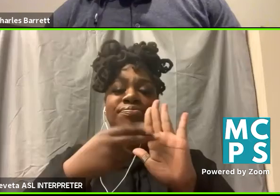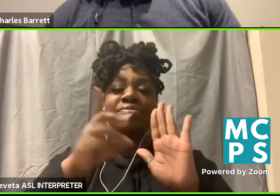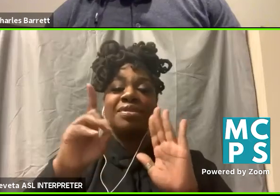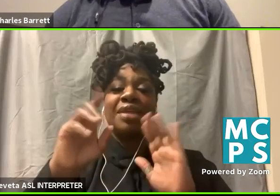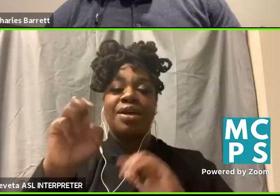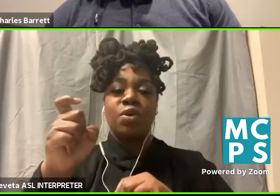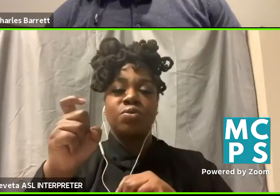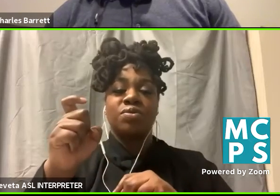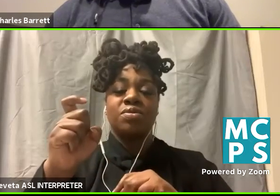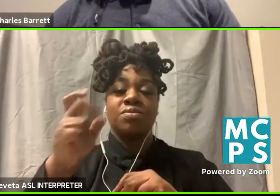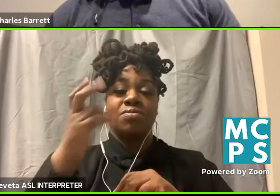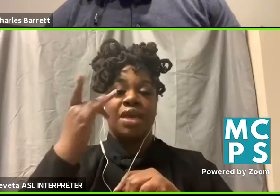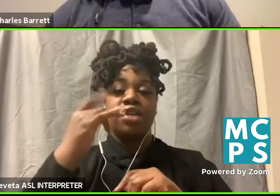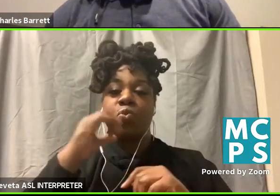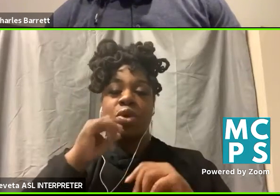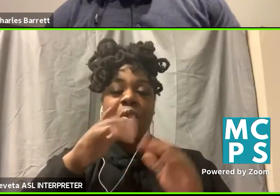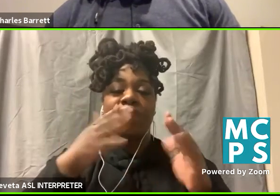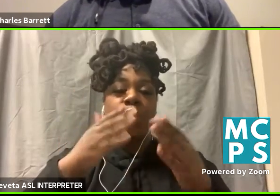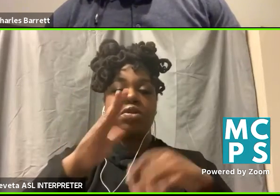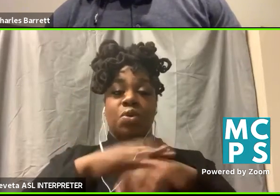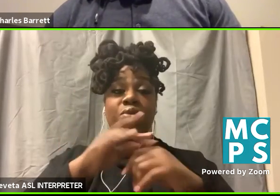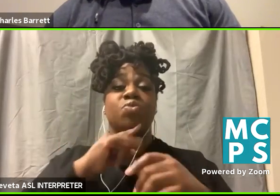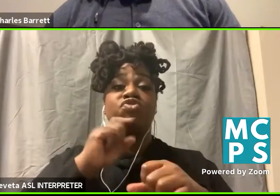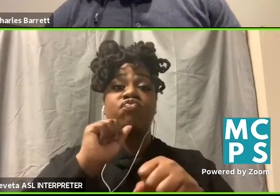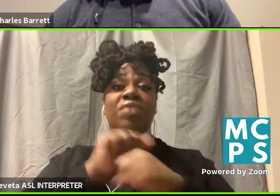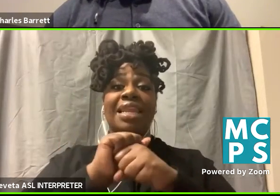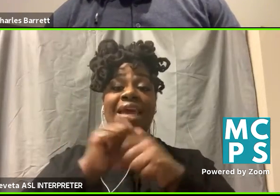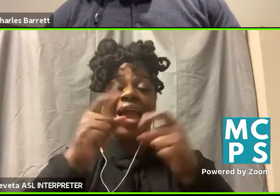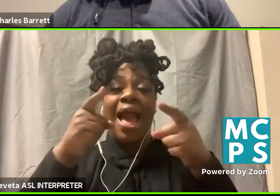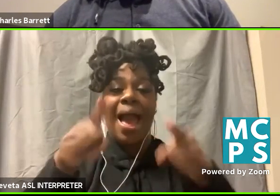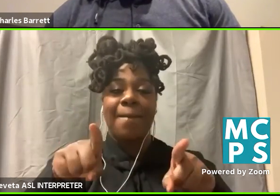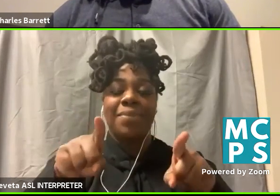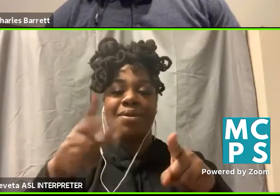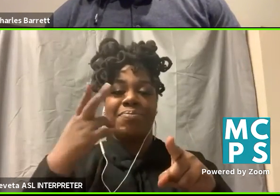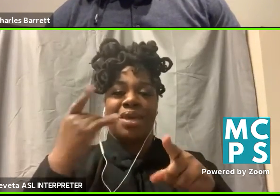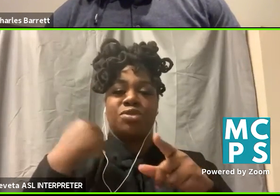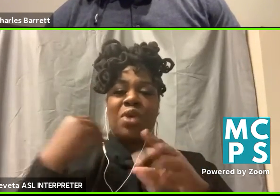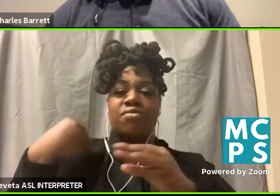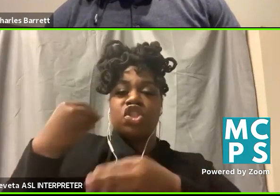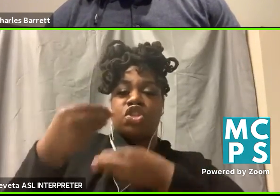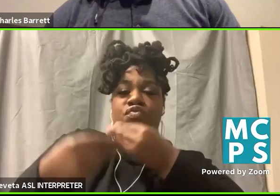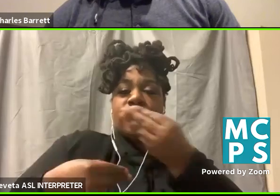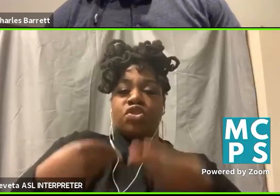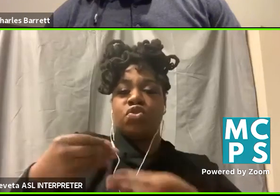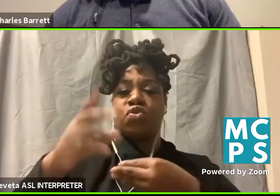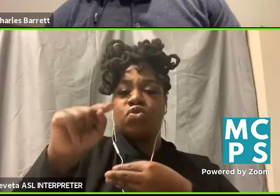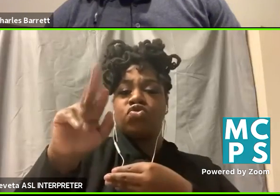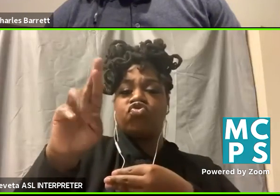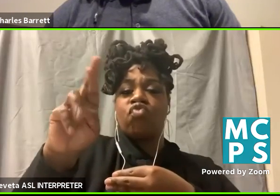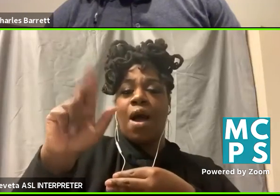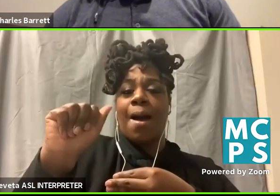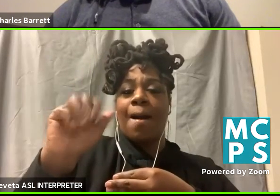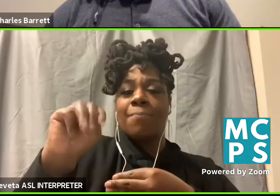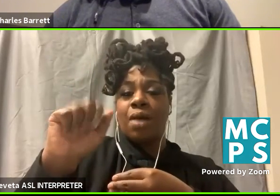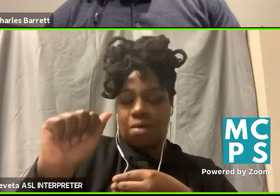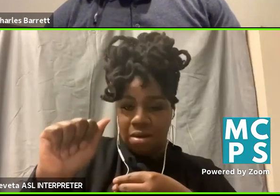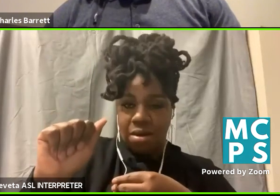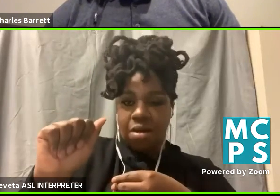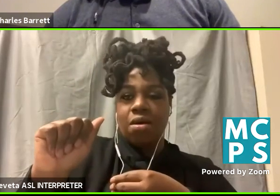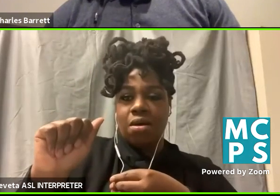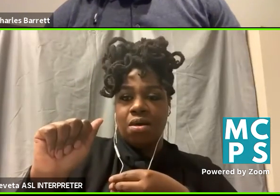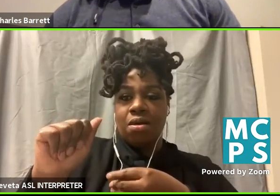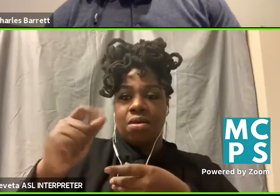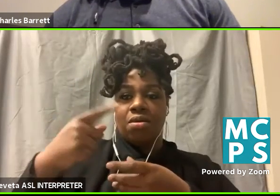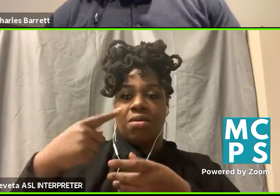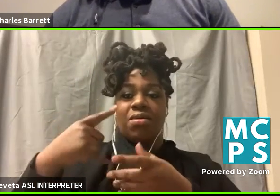happening here, which is intergenerational transmission of trauma that is continuously perpetuated through the lived experience of